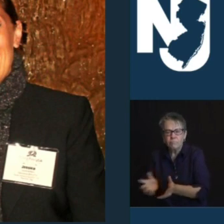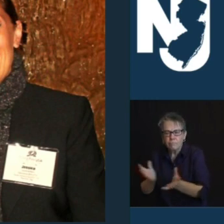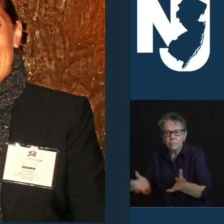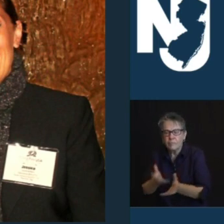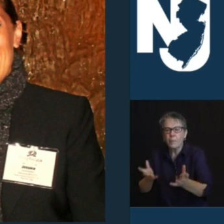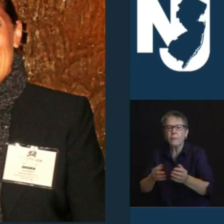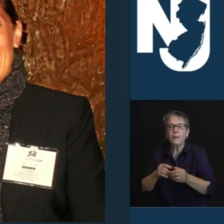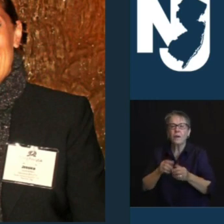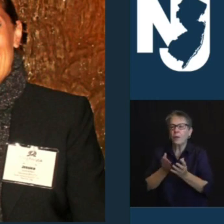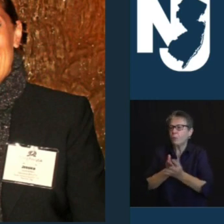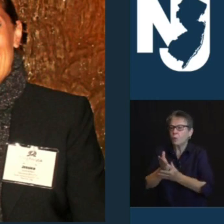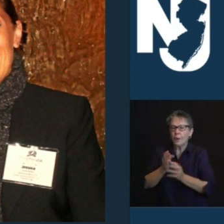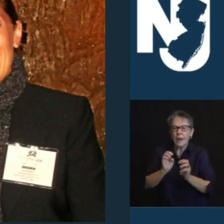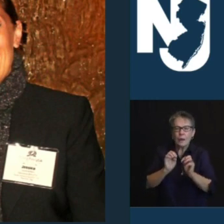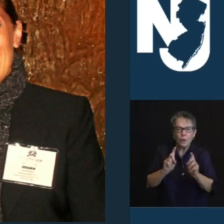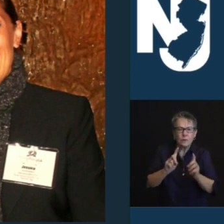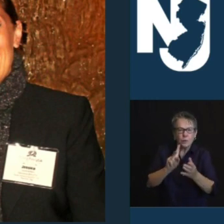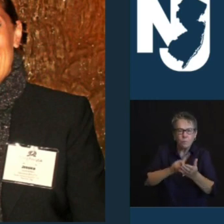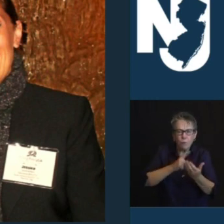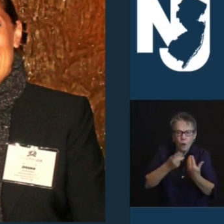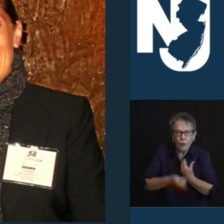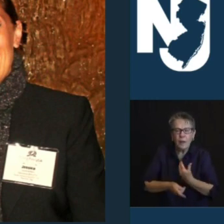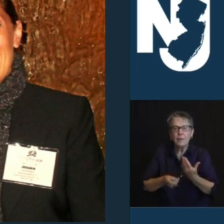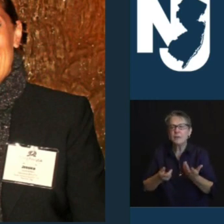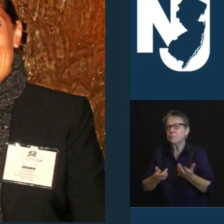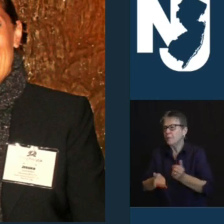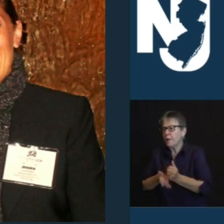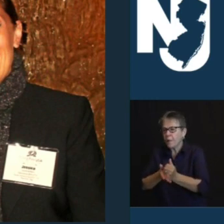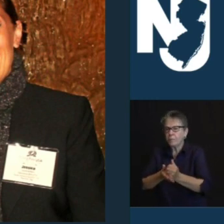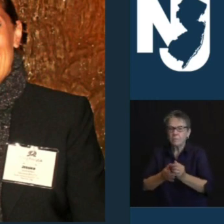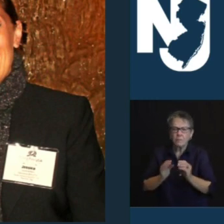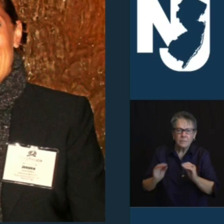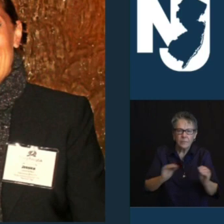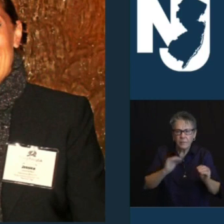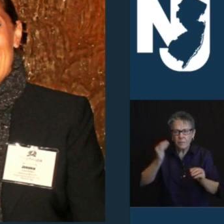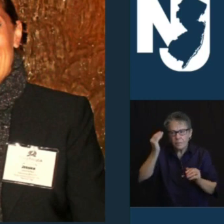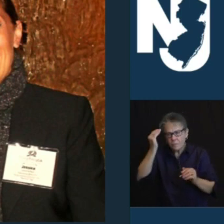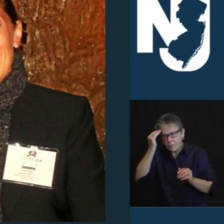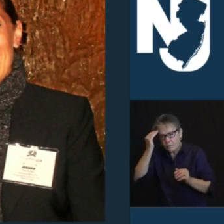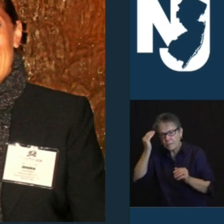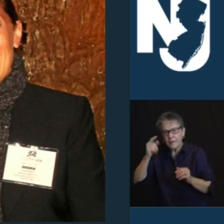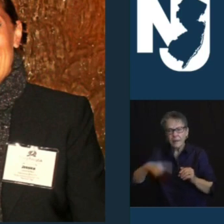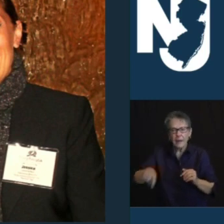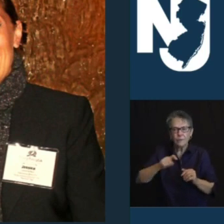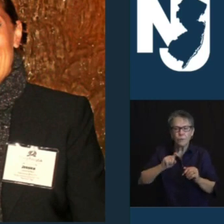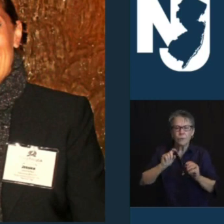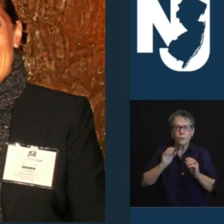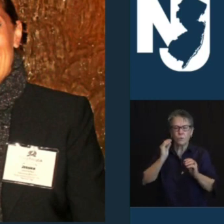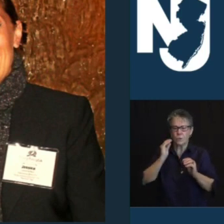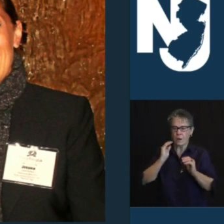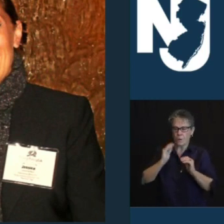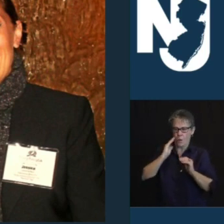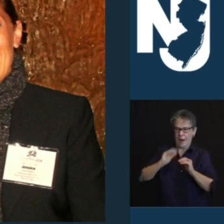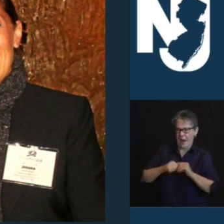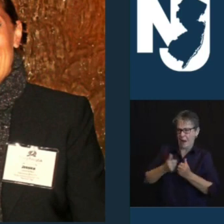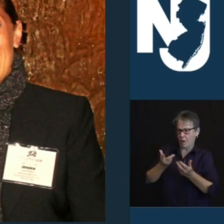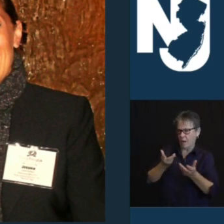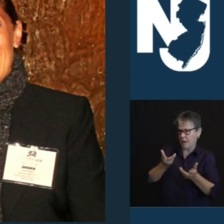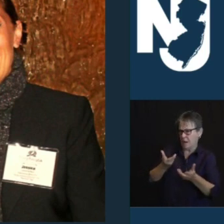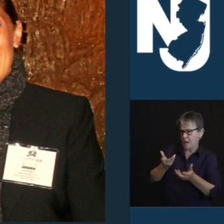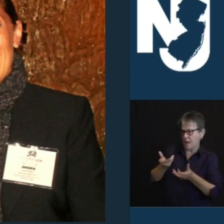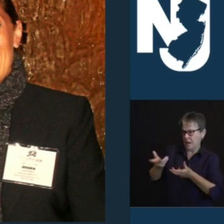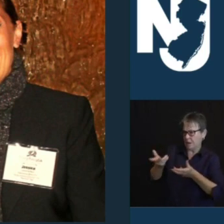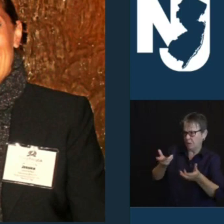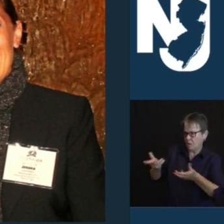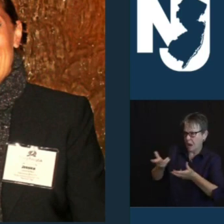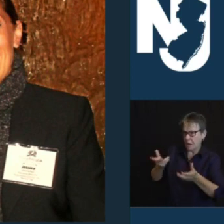help kids gain the knowledge and skills necessary to interact with others and the tools needed to manage their behavior and